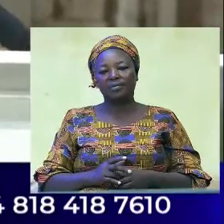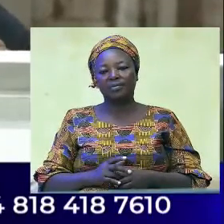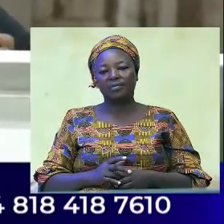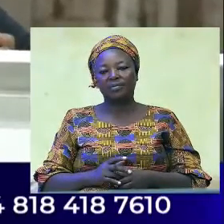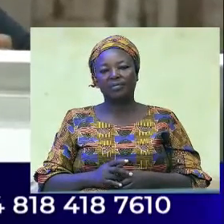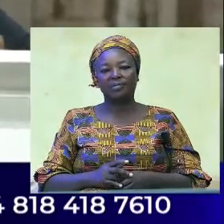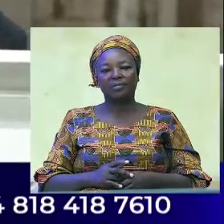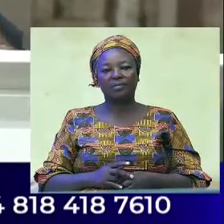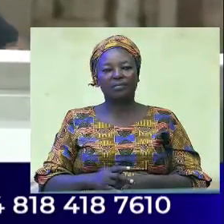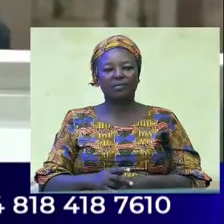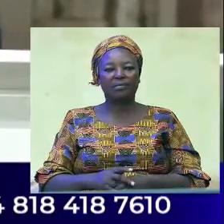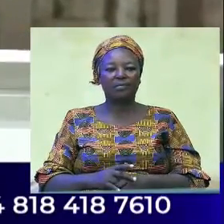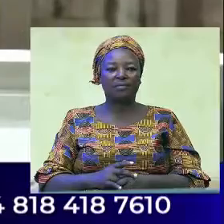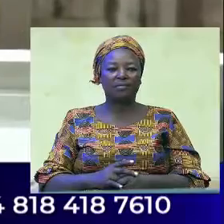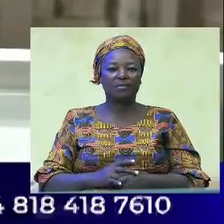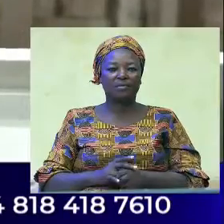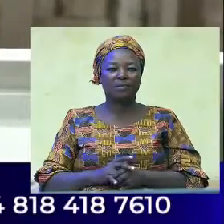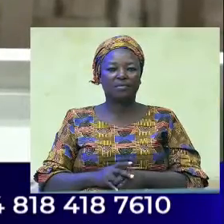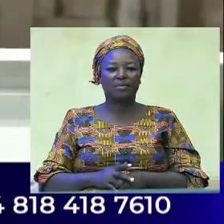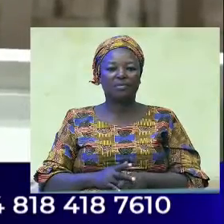Praise the Lord.